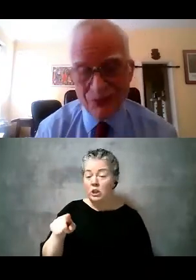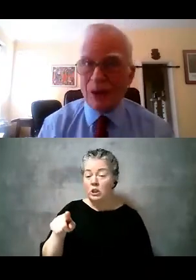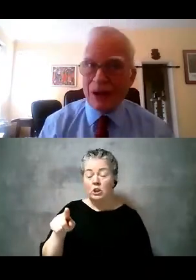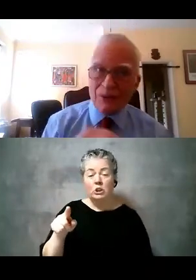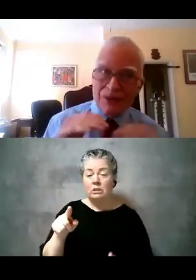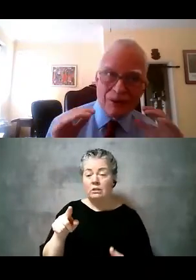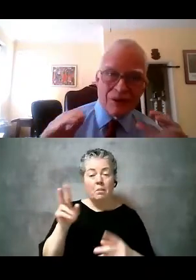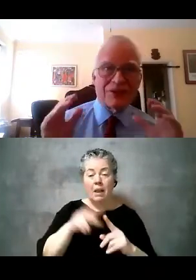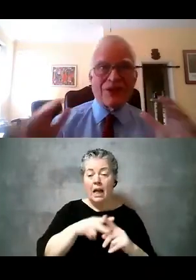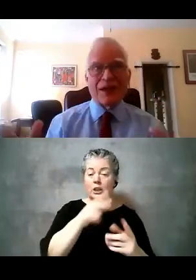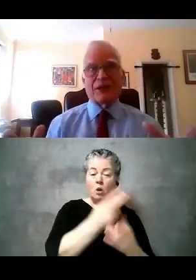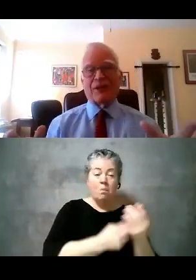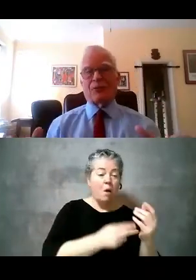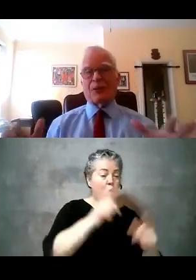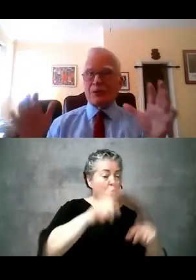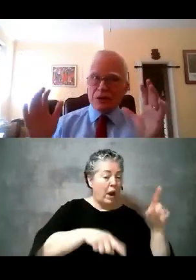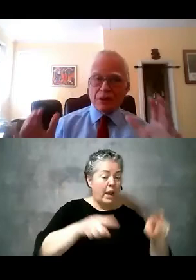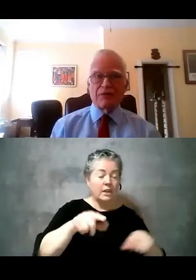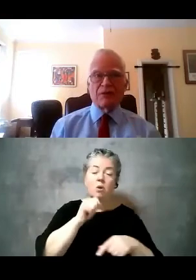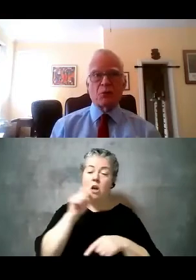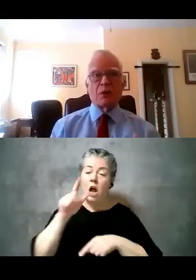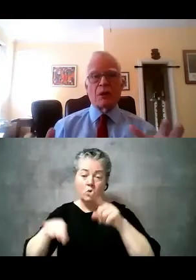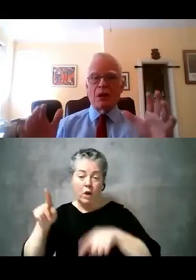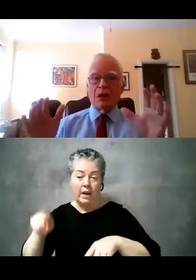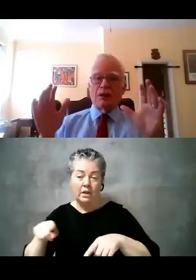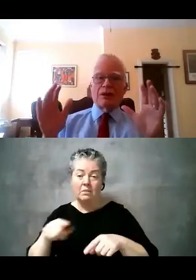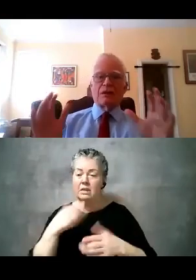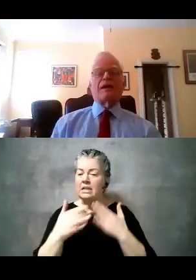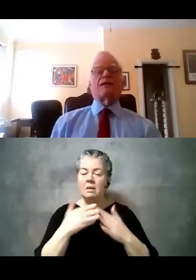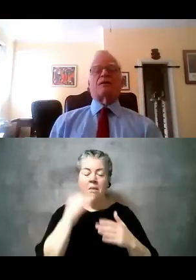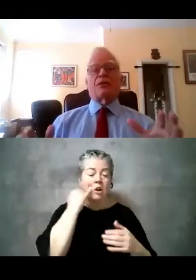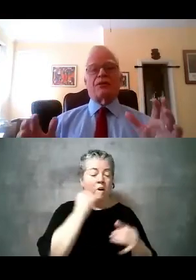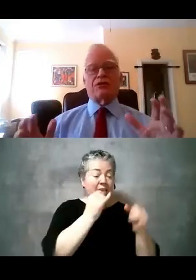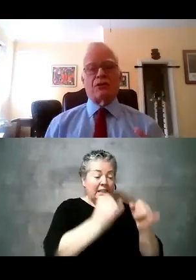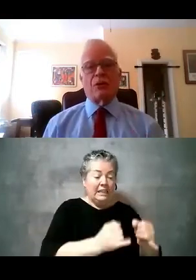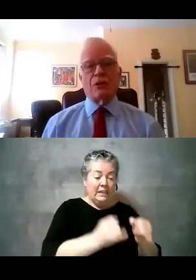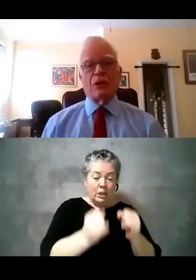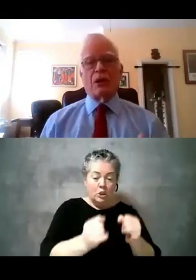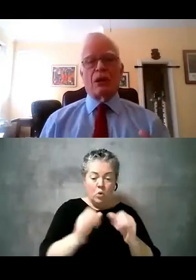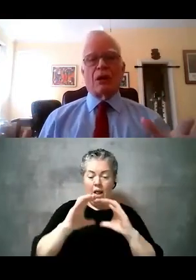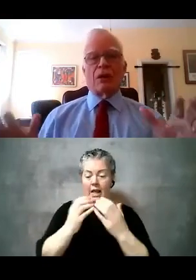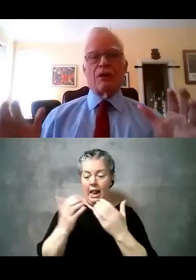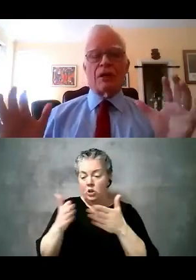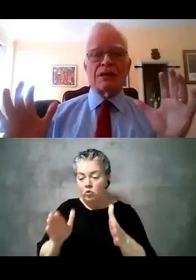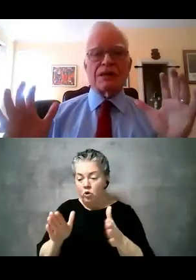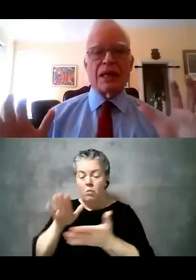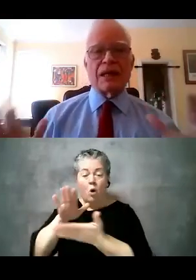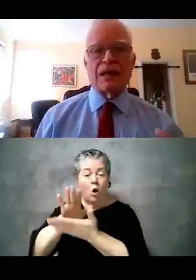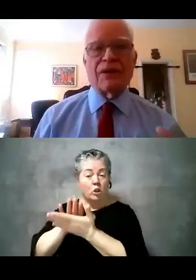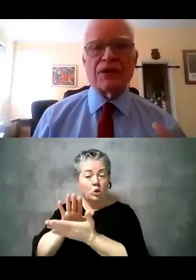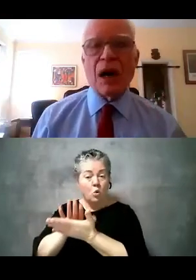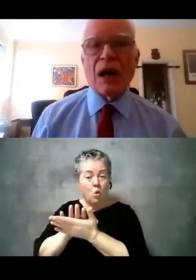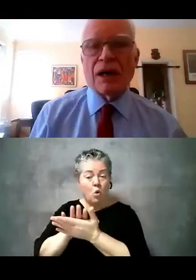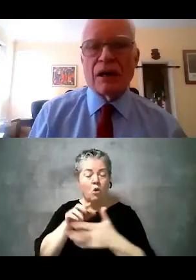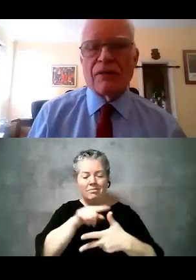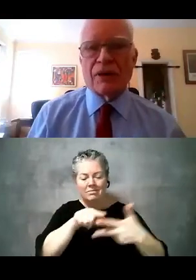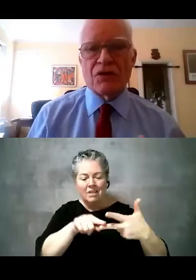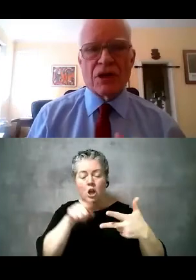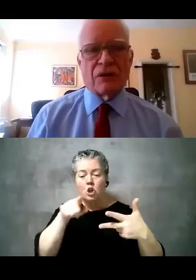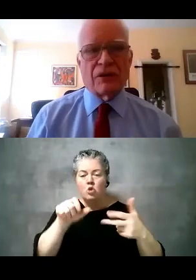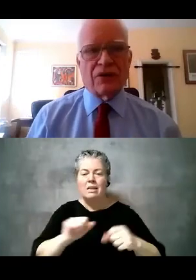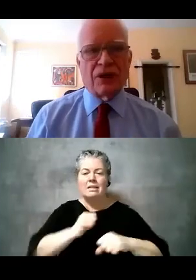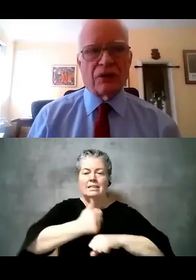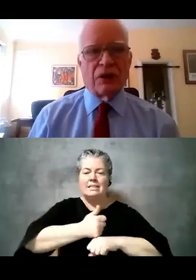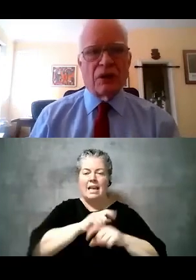assignment is. So whatever the unit of assignment is, whether it's the individual, the classroom, or the school, you can set a different target for